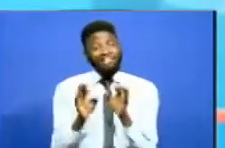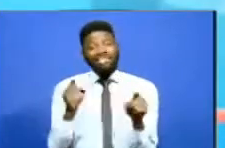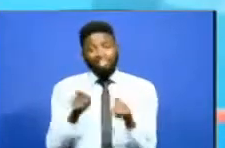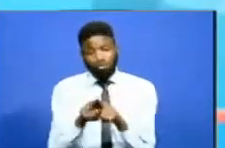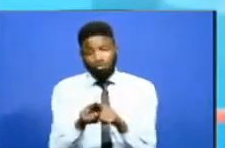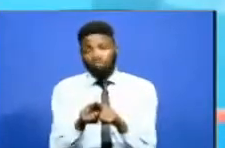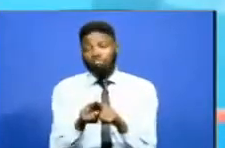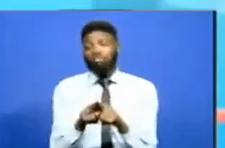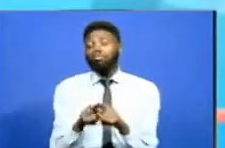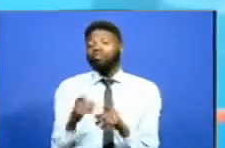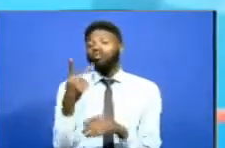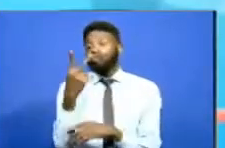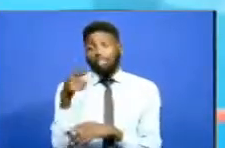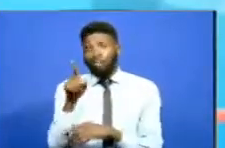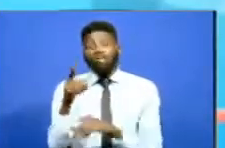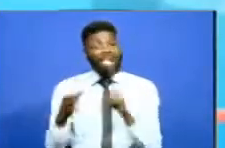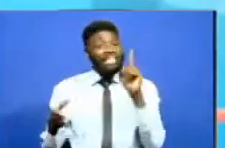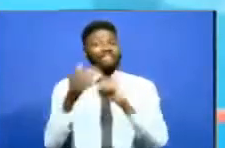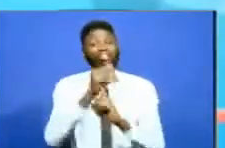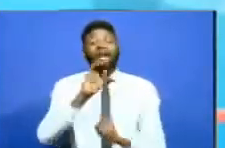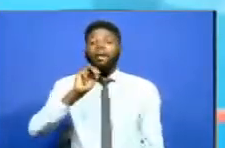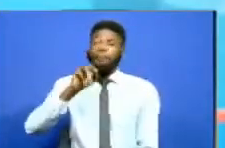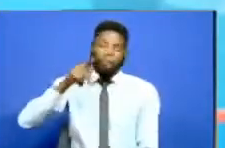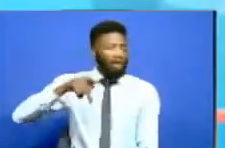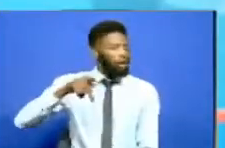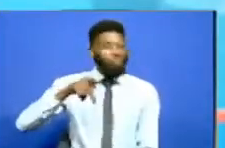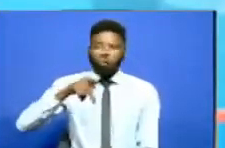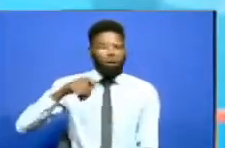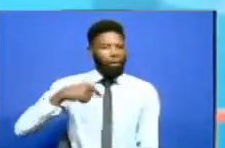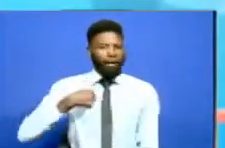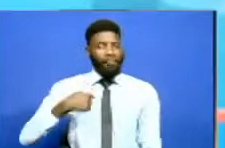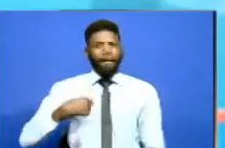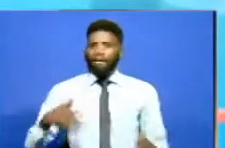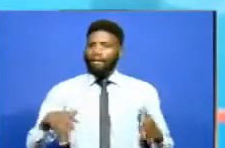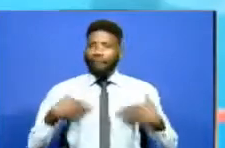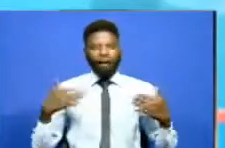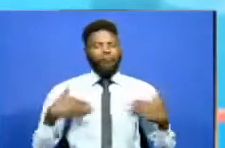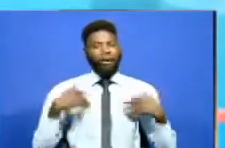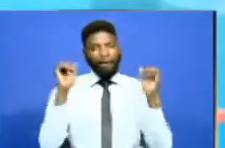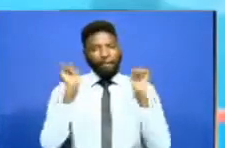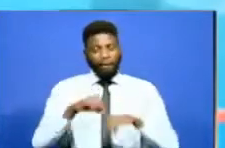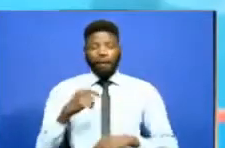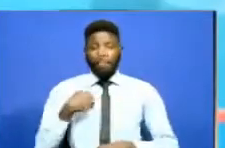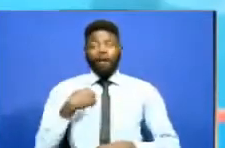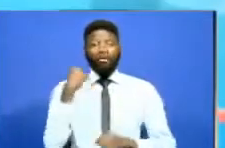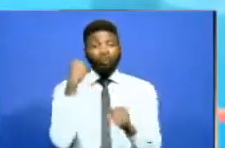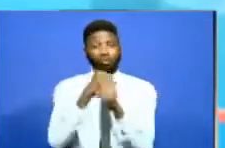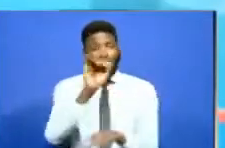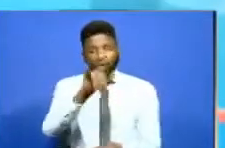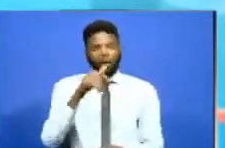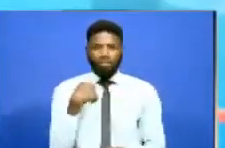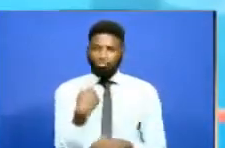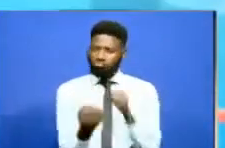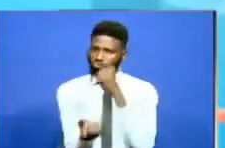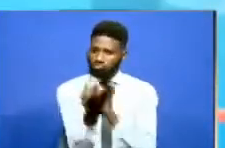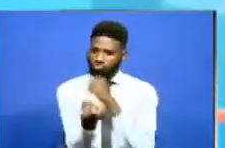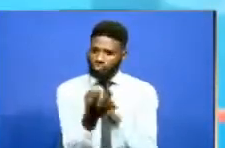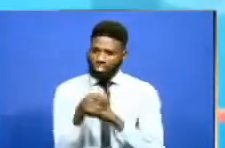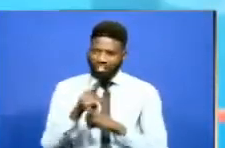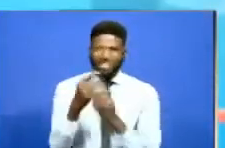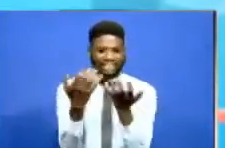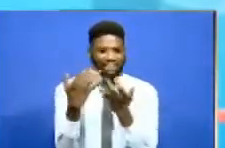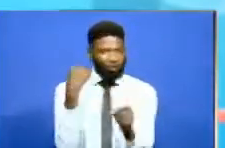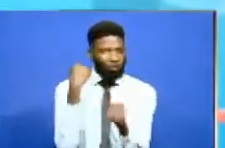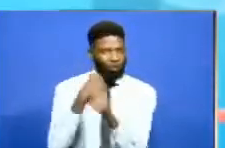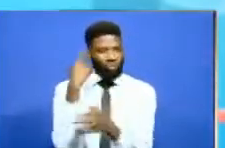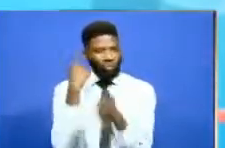MP seats, I would be very glad. Mm. So this is what I'm doing. I have told them what they need to do, and I am